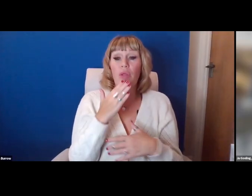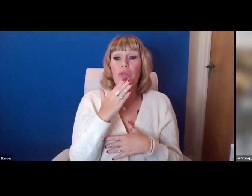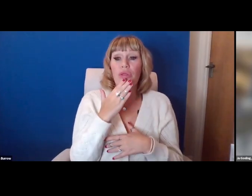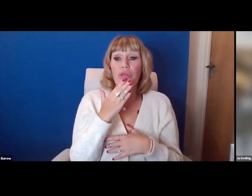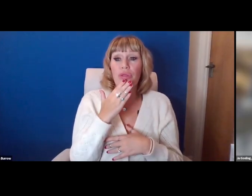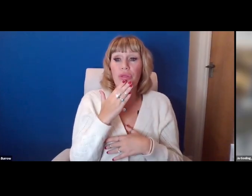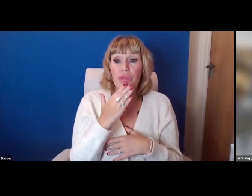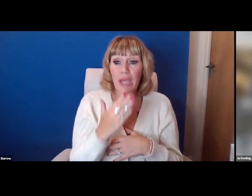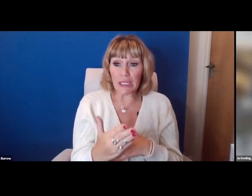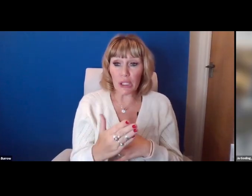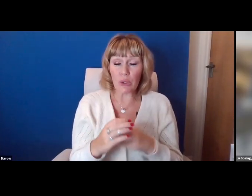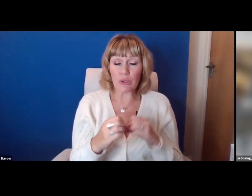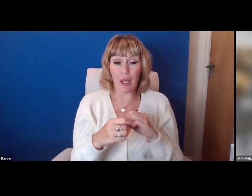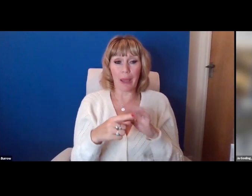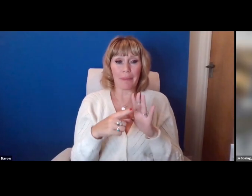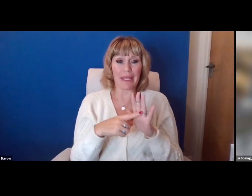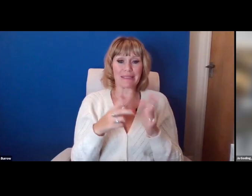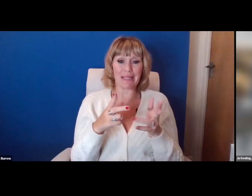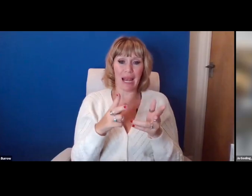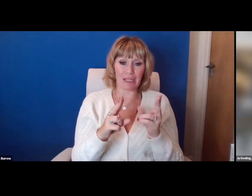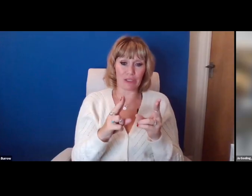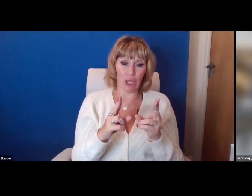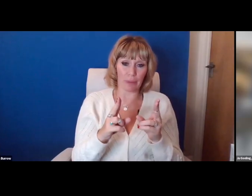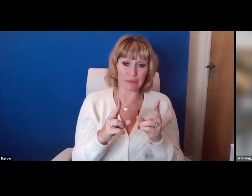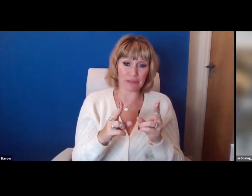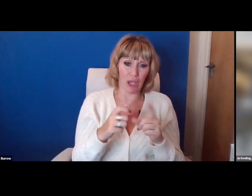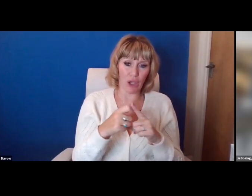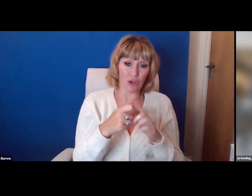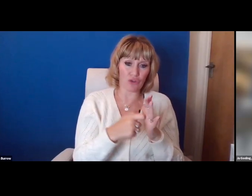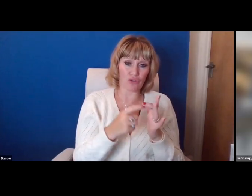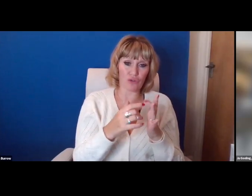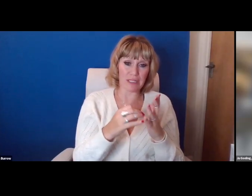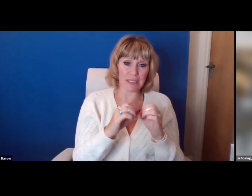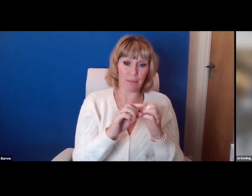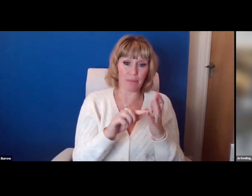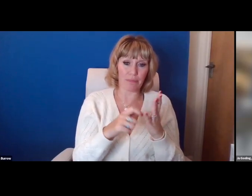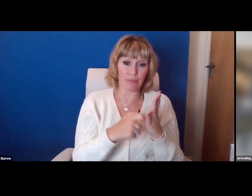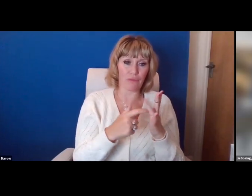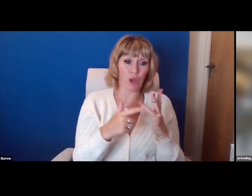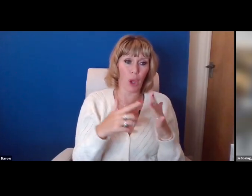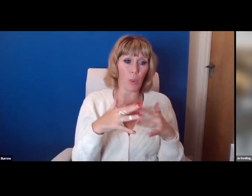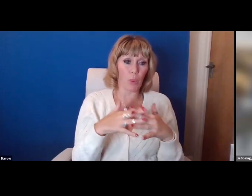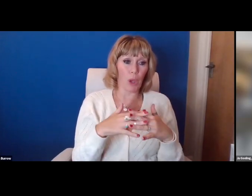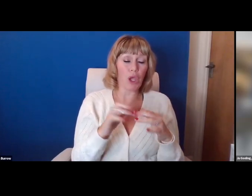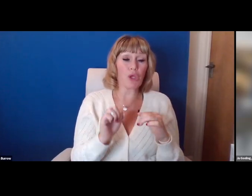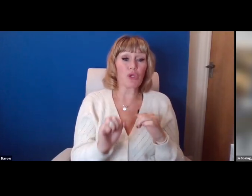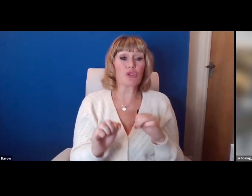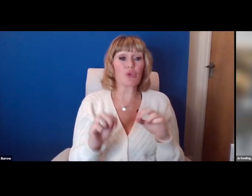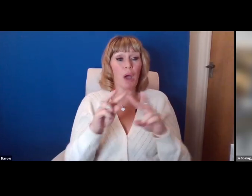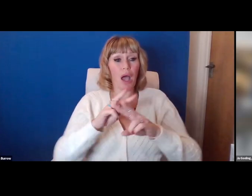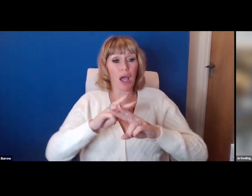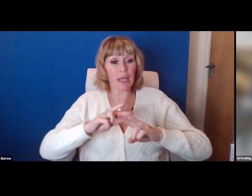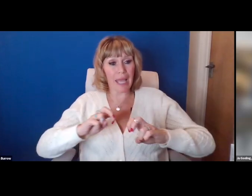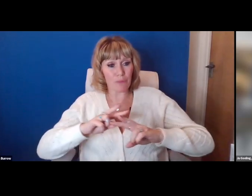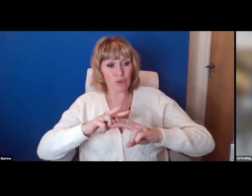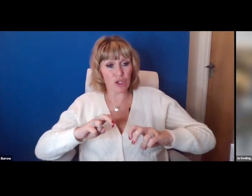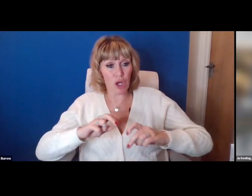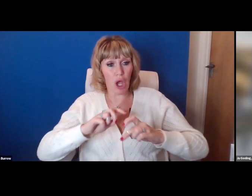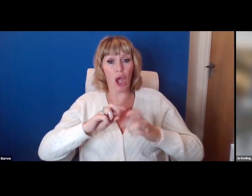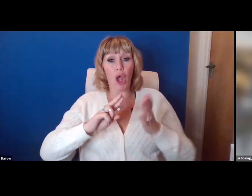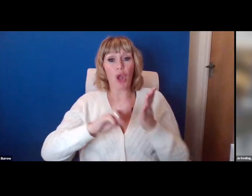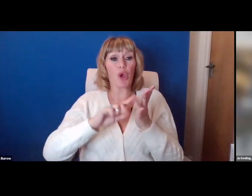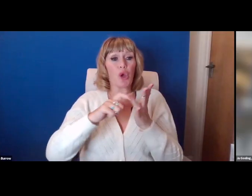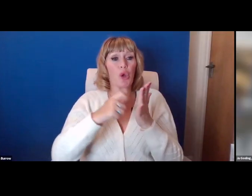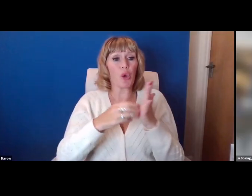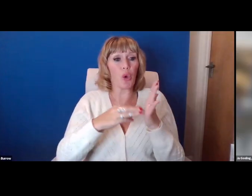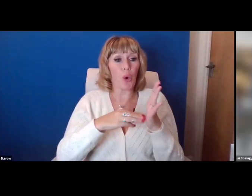you to our British Sign Language interpreter, Chris Burrow, to our captioner, Norma McKay from Global